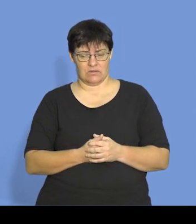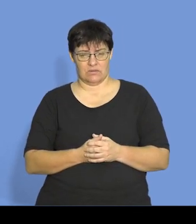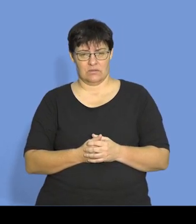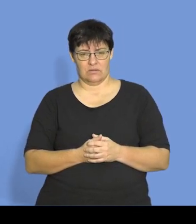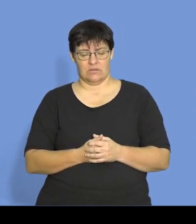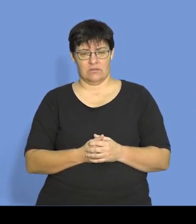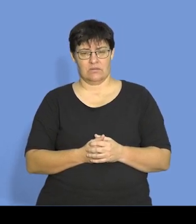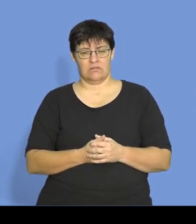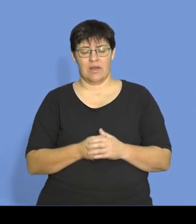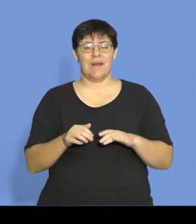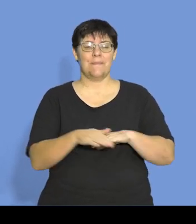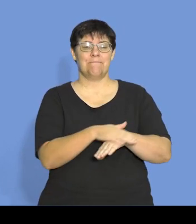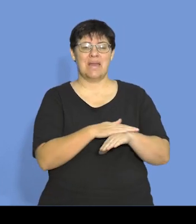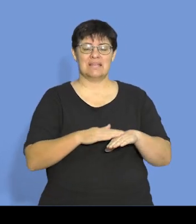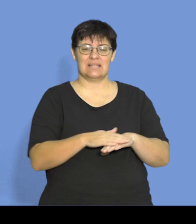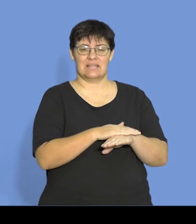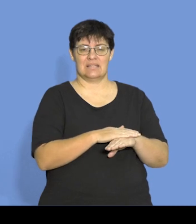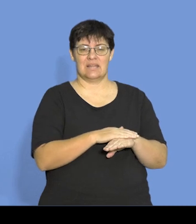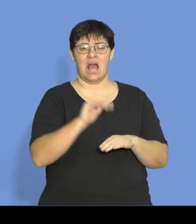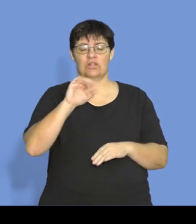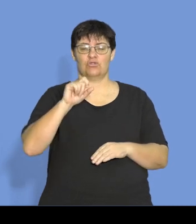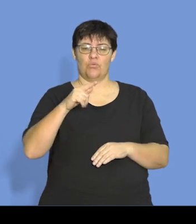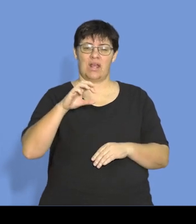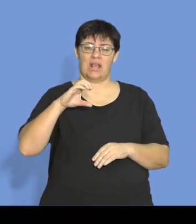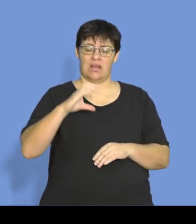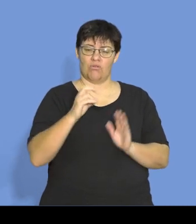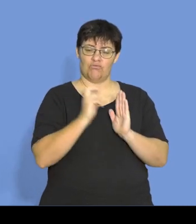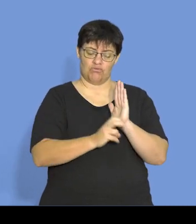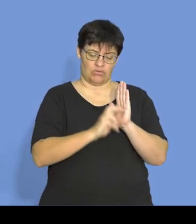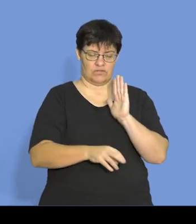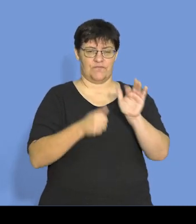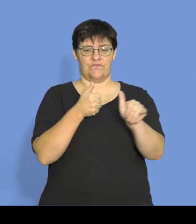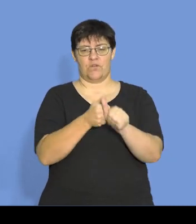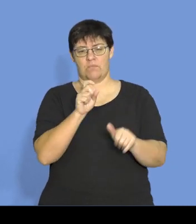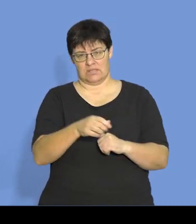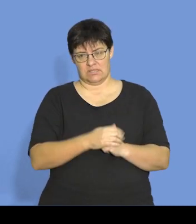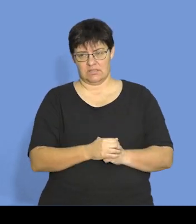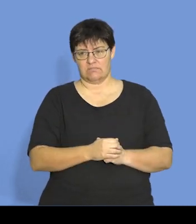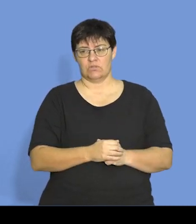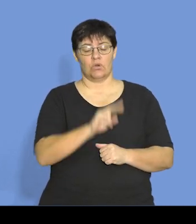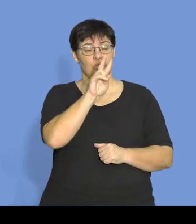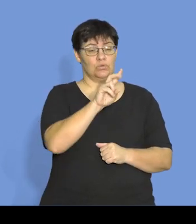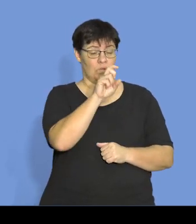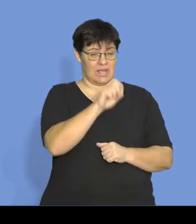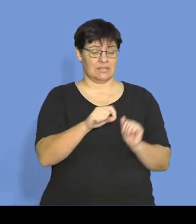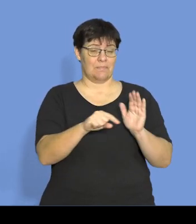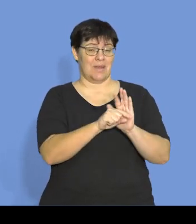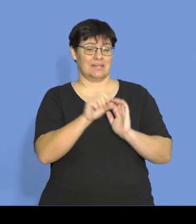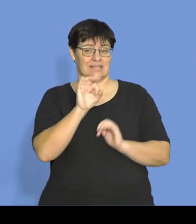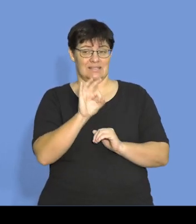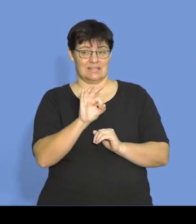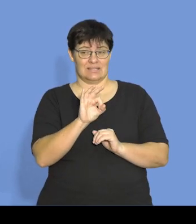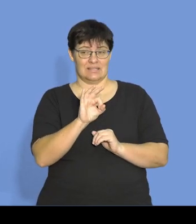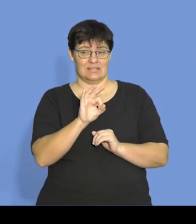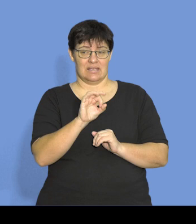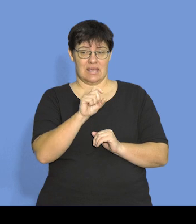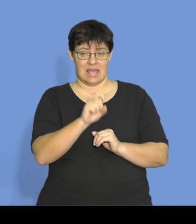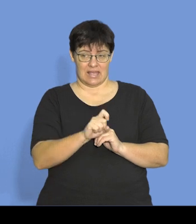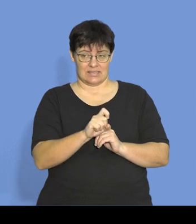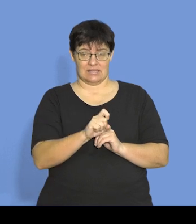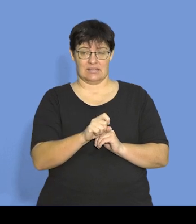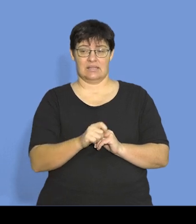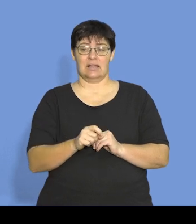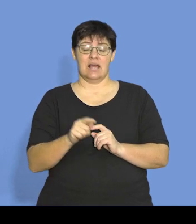that, you follow your basic algebraic rules. So this will be 2x